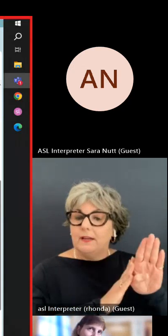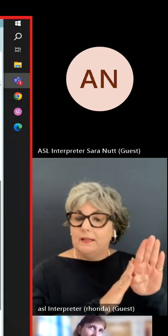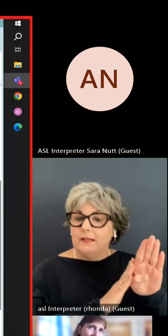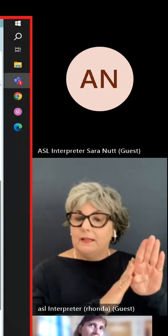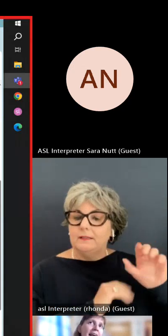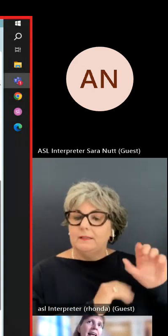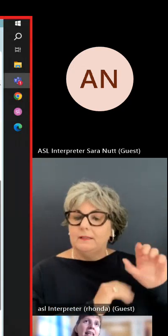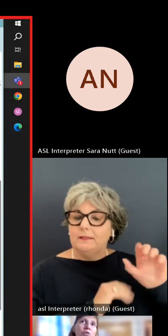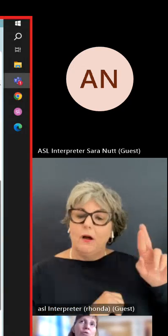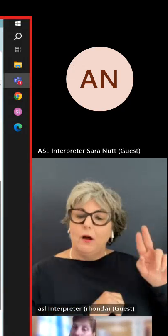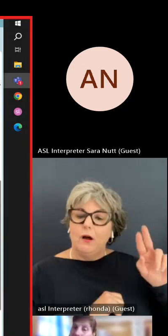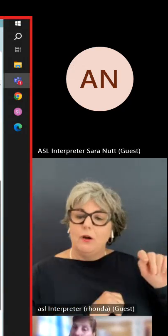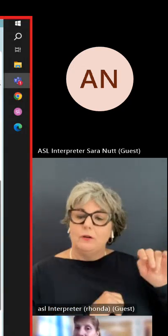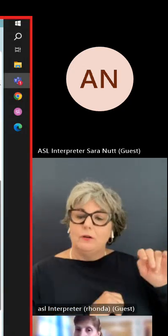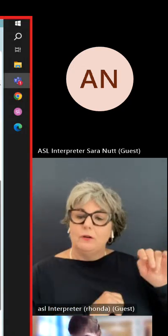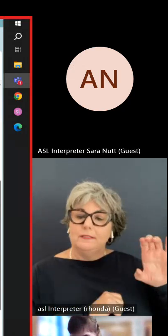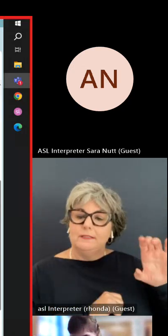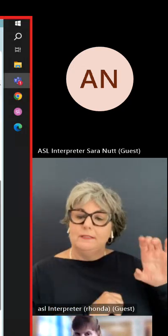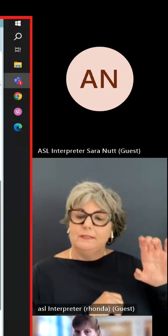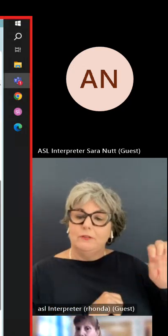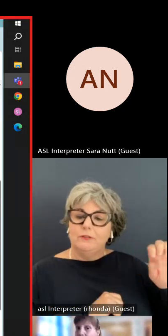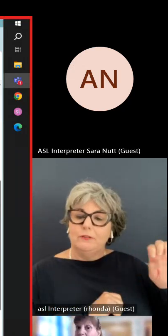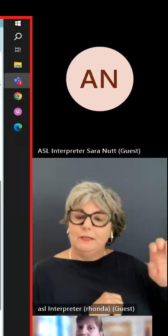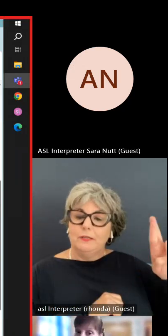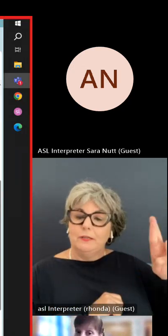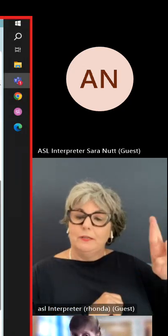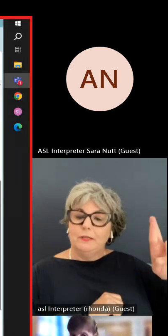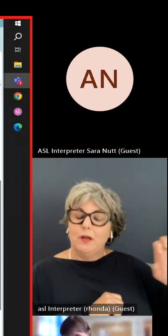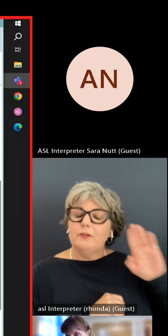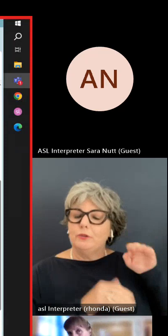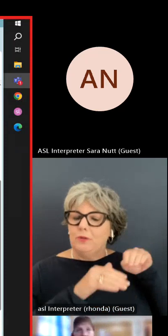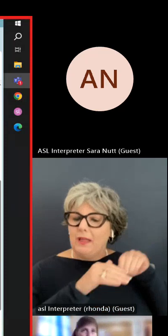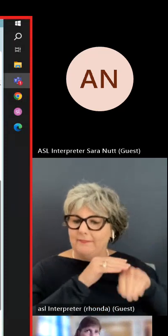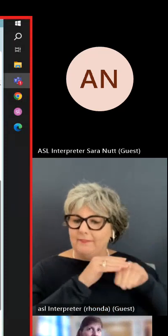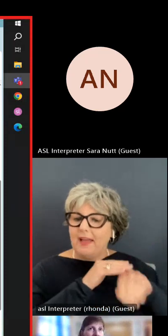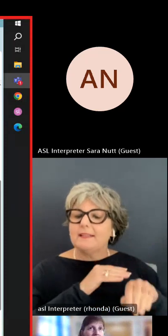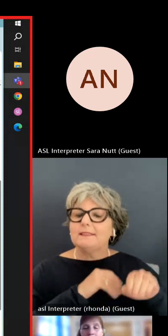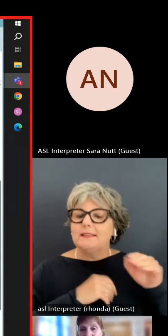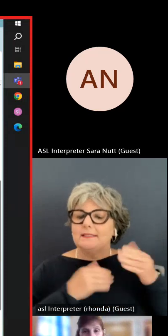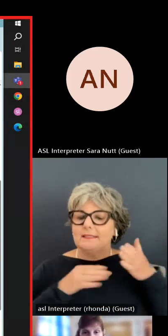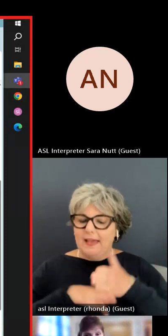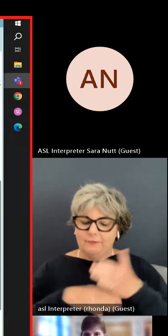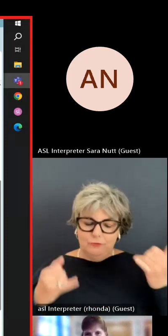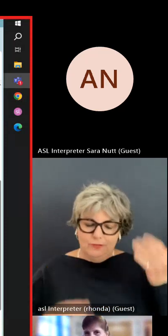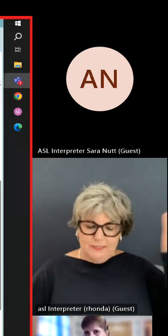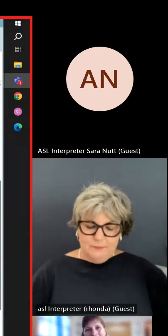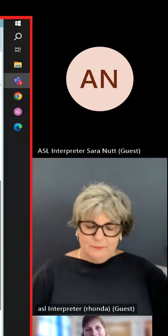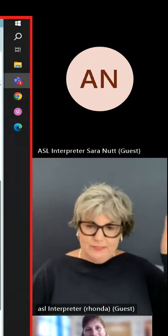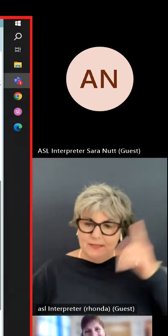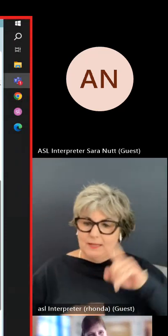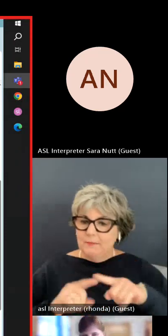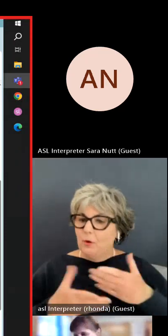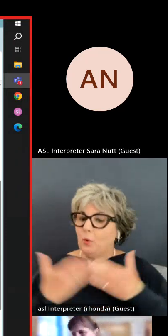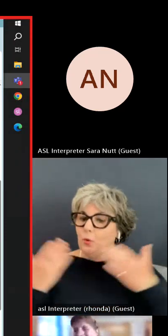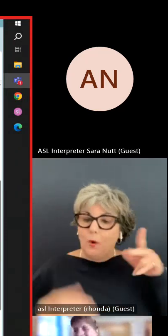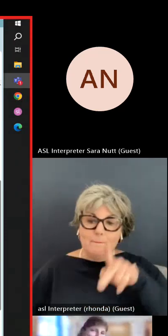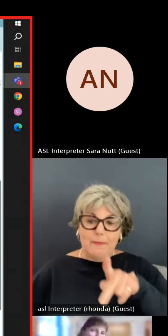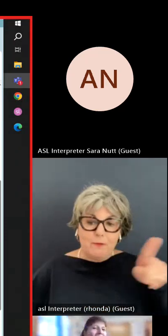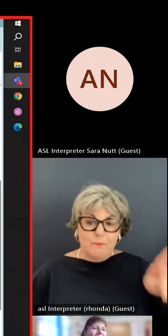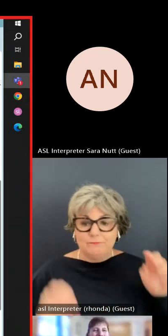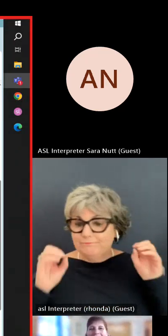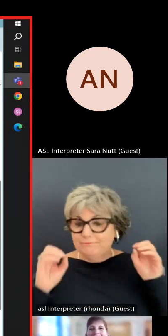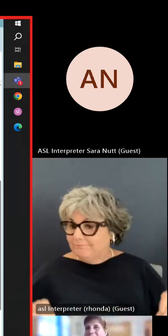Rise, and you will have access to it after the presentation, but there are no PowerPoint slides.